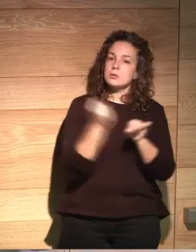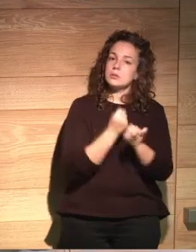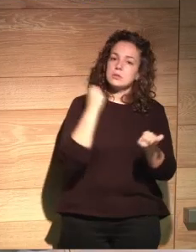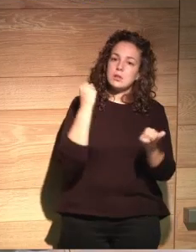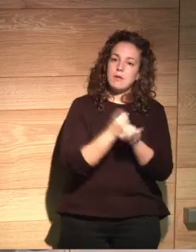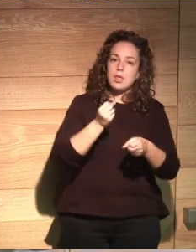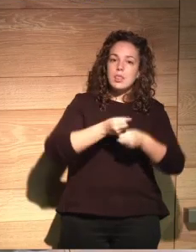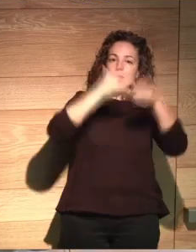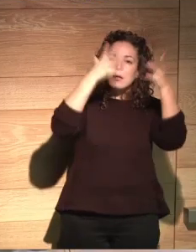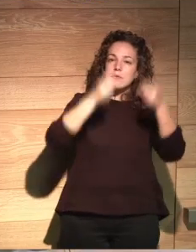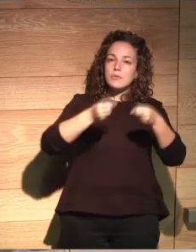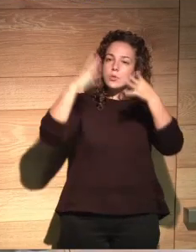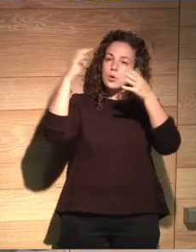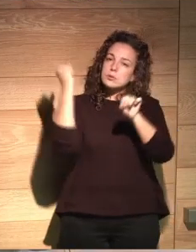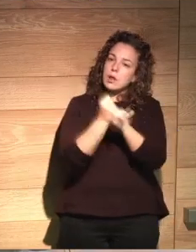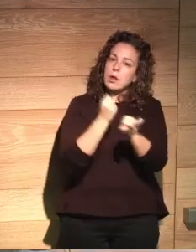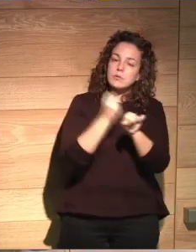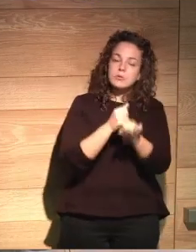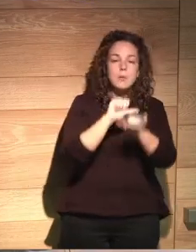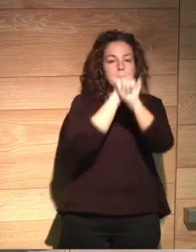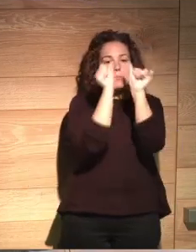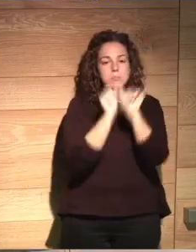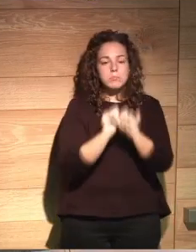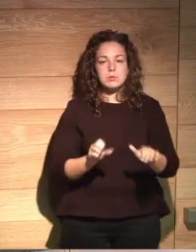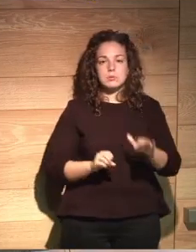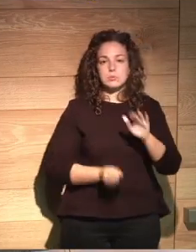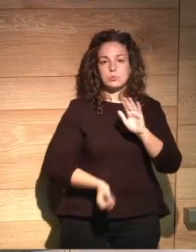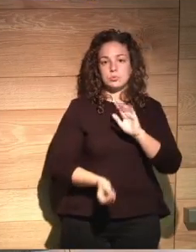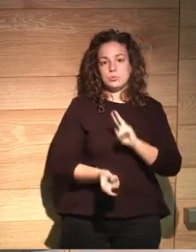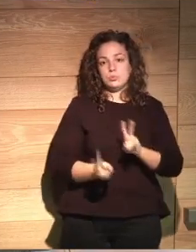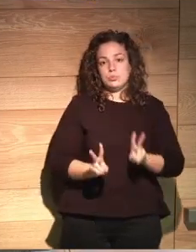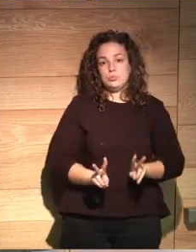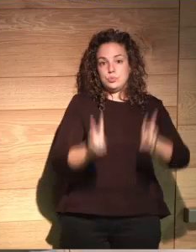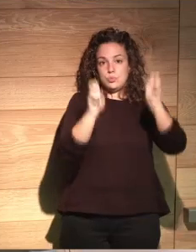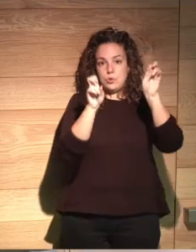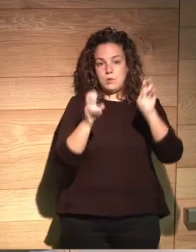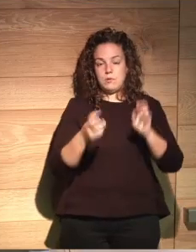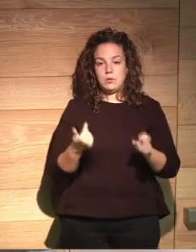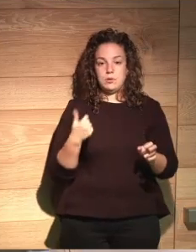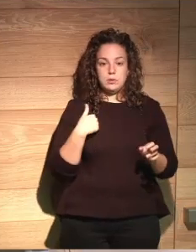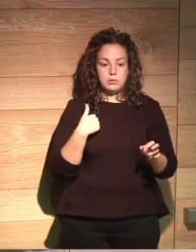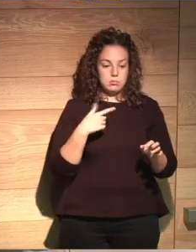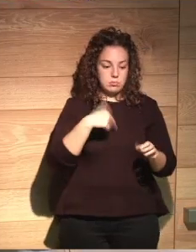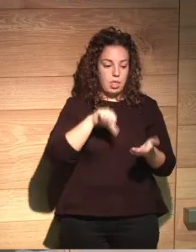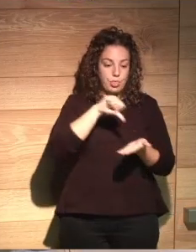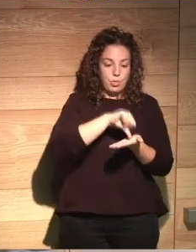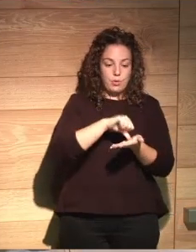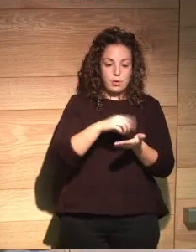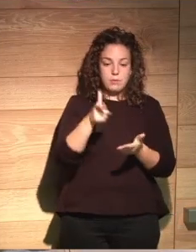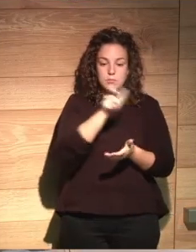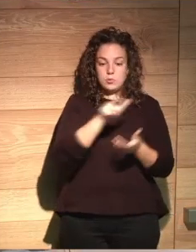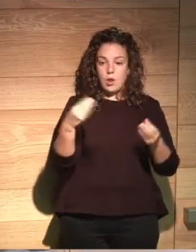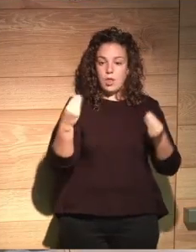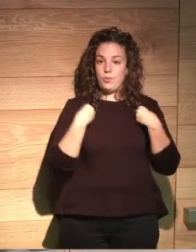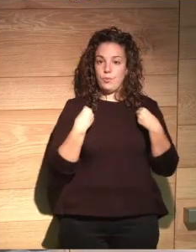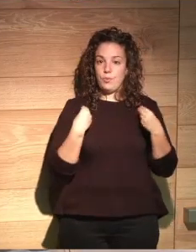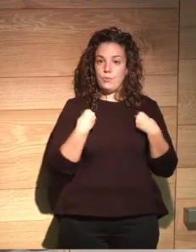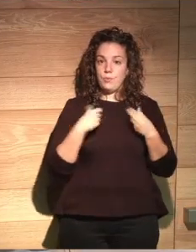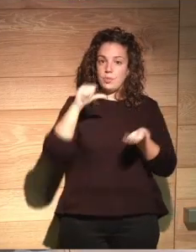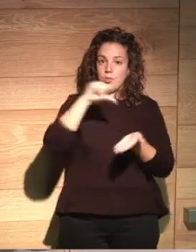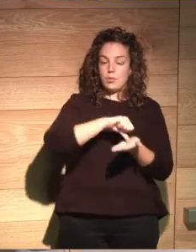and those buildings are working in a passive way, but they are working, and this is a new morality, and we, the citizenship, let's